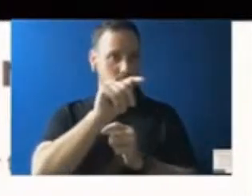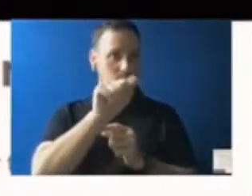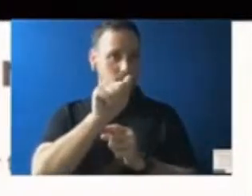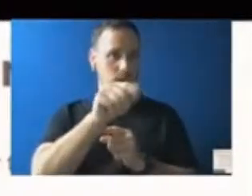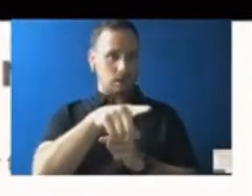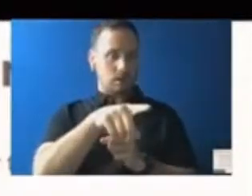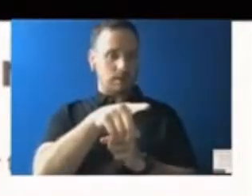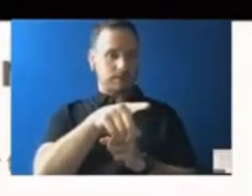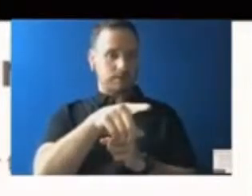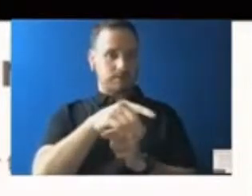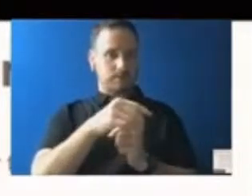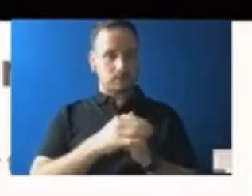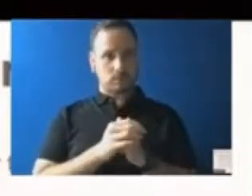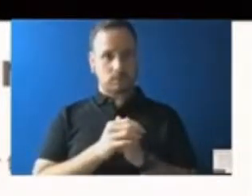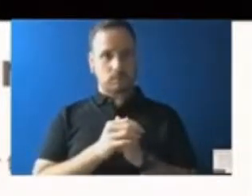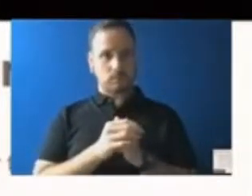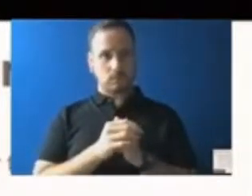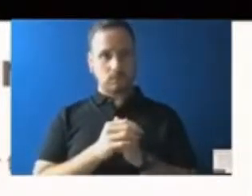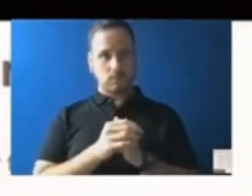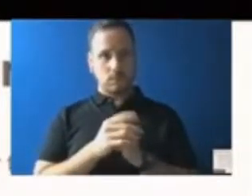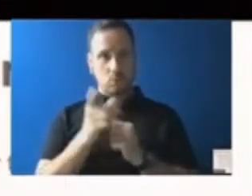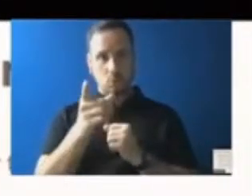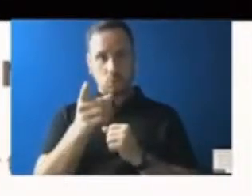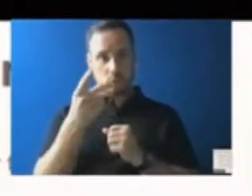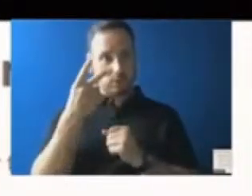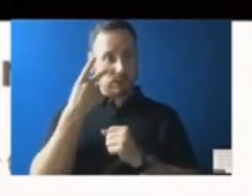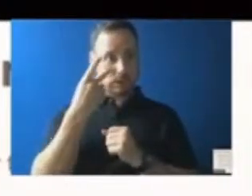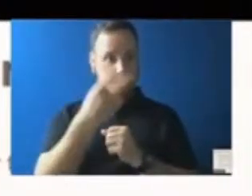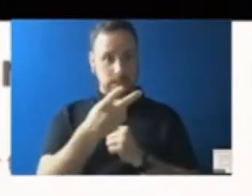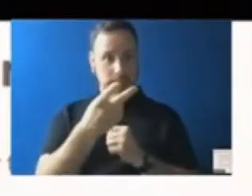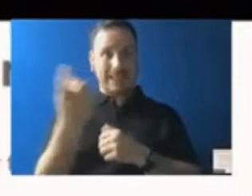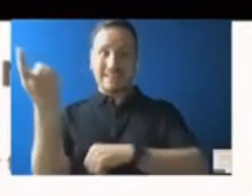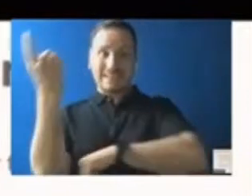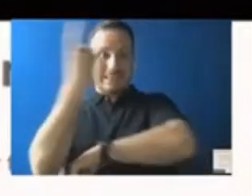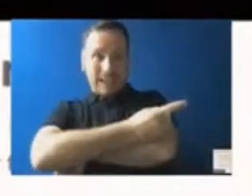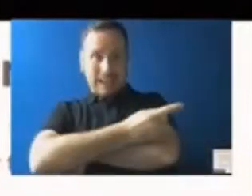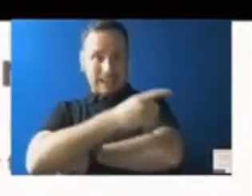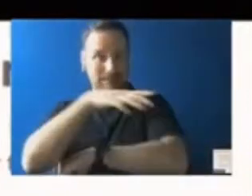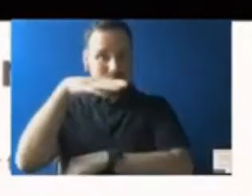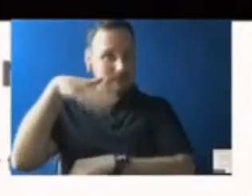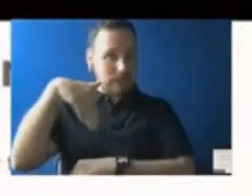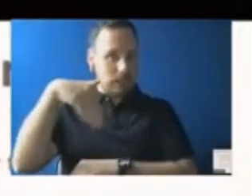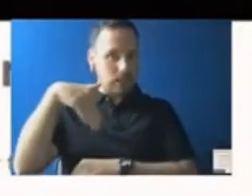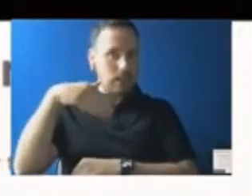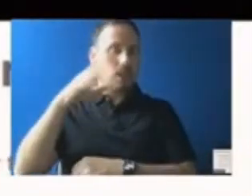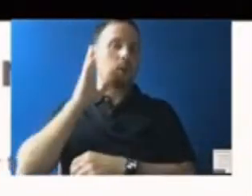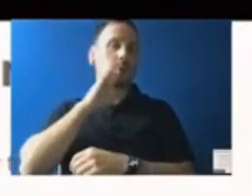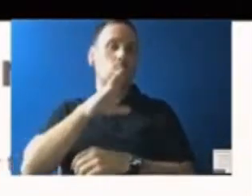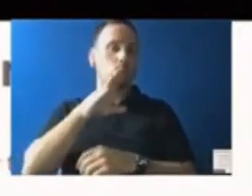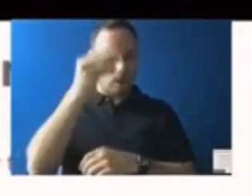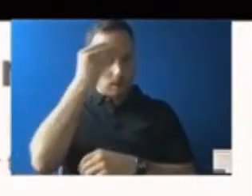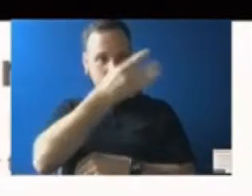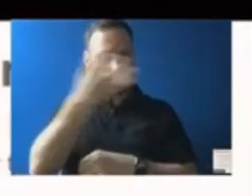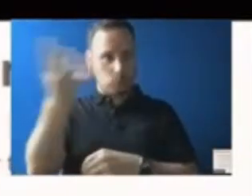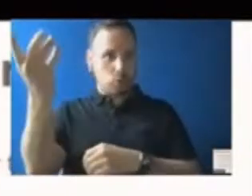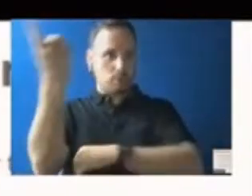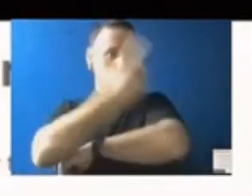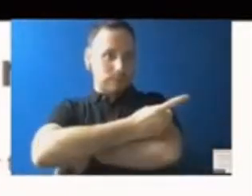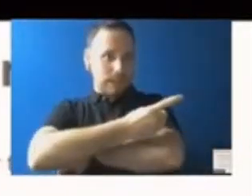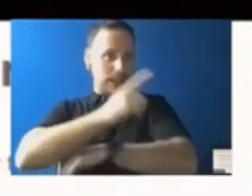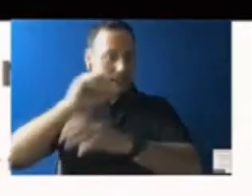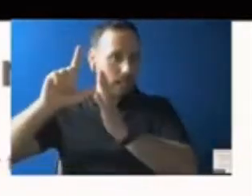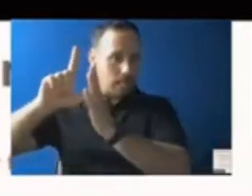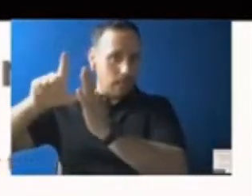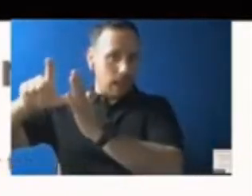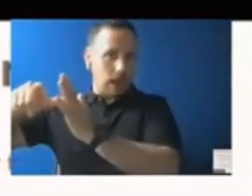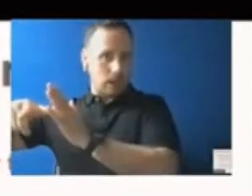Plan B approach. What you will see here is you will not see dates at this point in time. We will disclose those dates later on in the presentation.